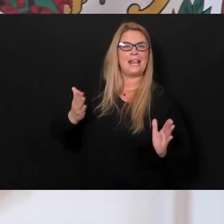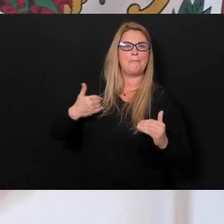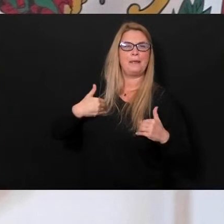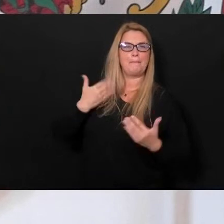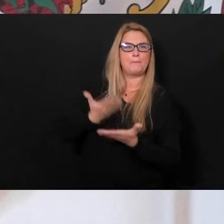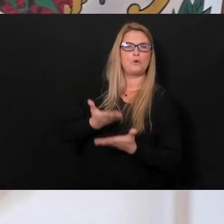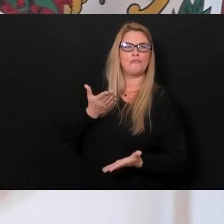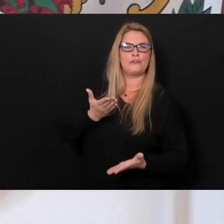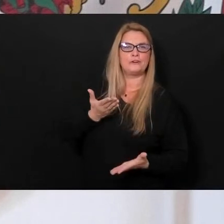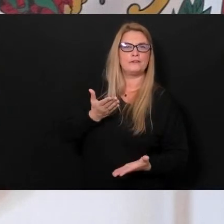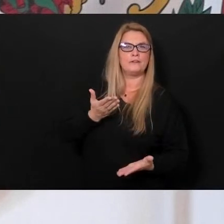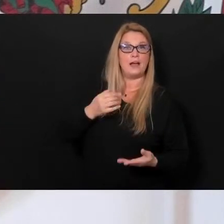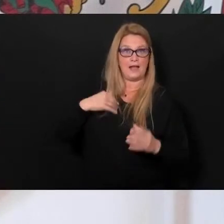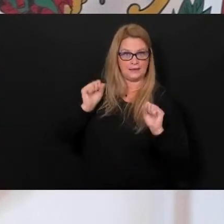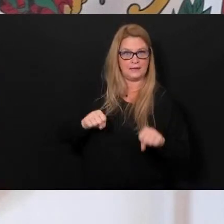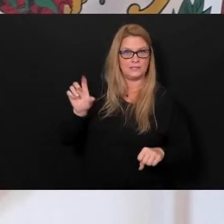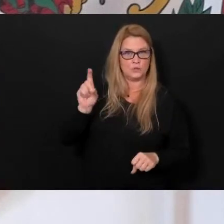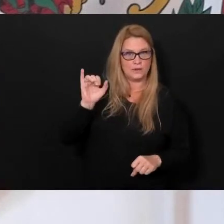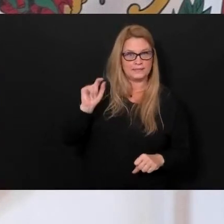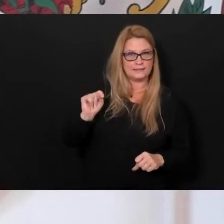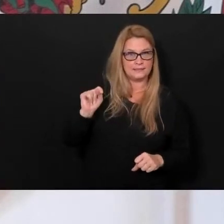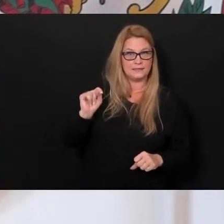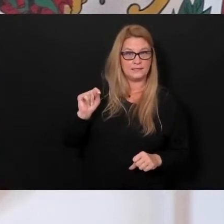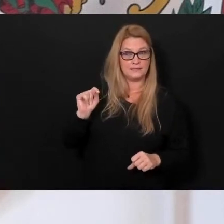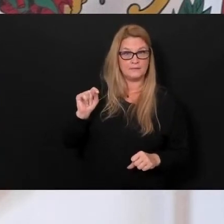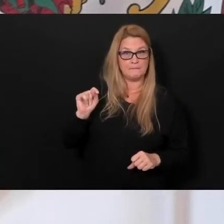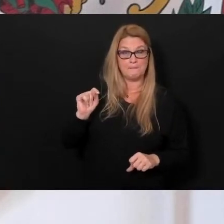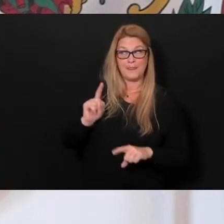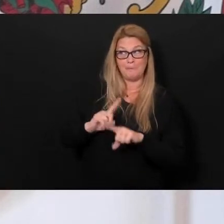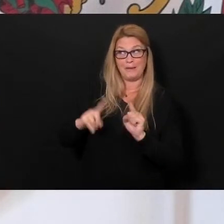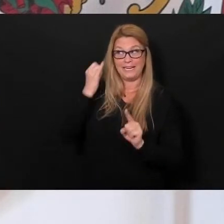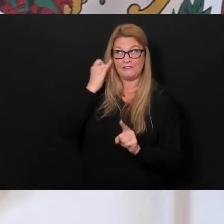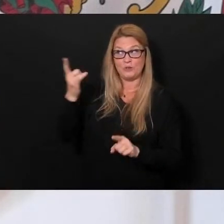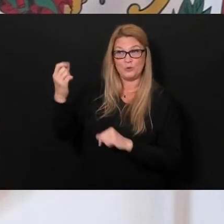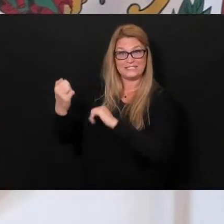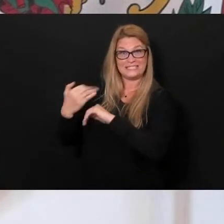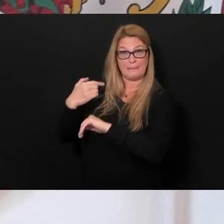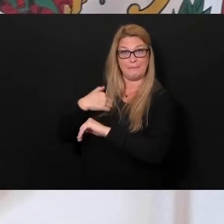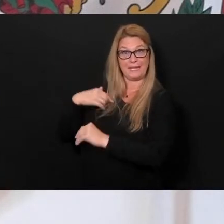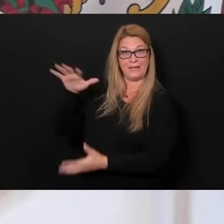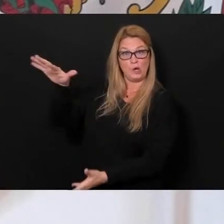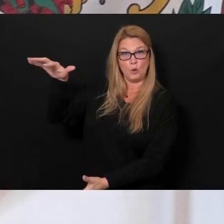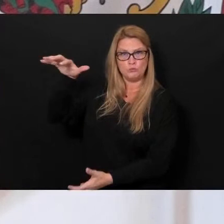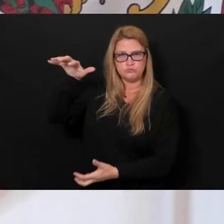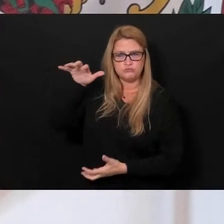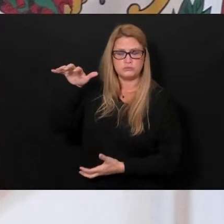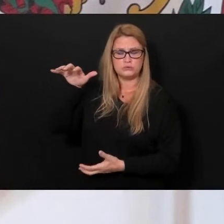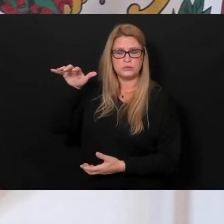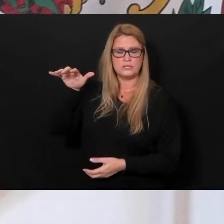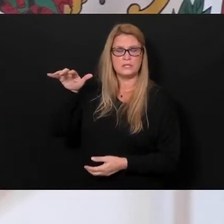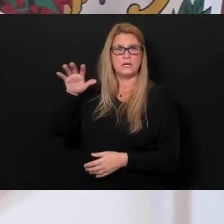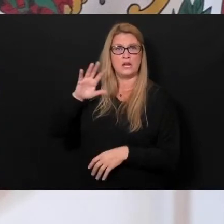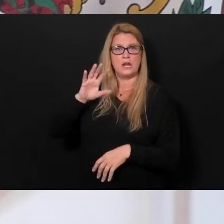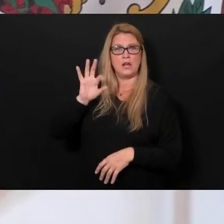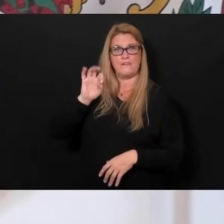But really, if we had an unlimited supply of vaccines on February the